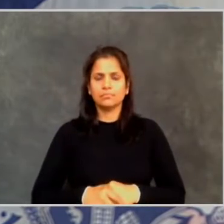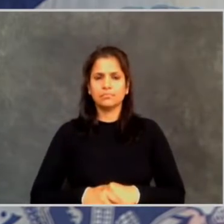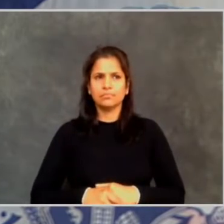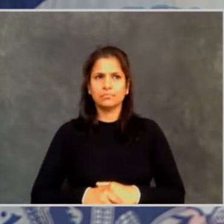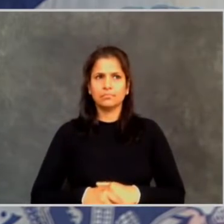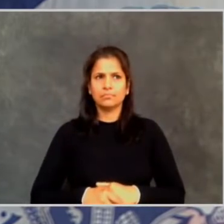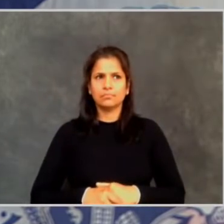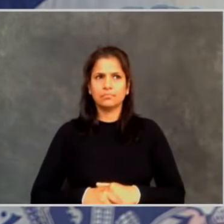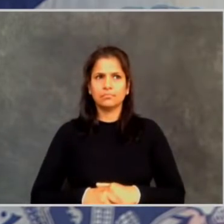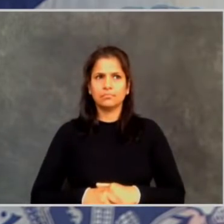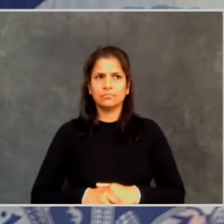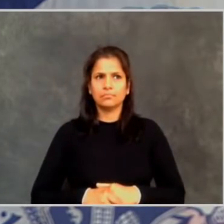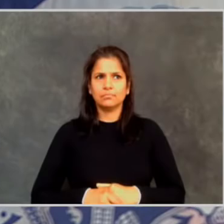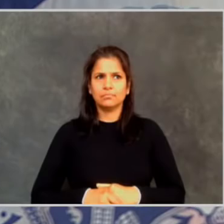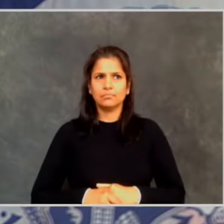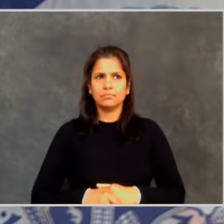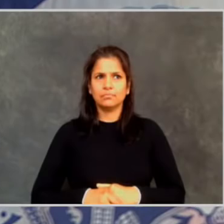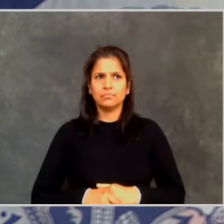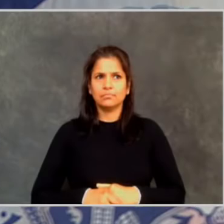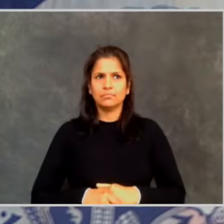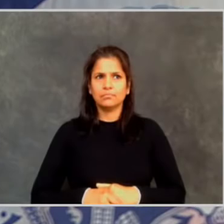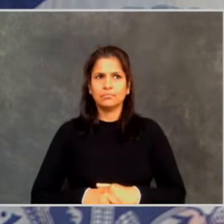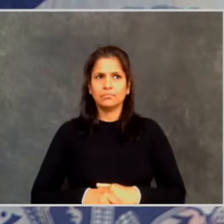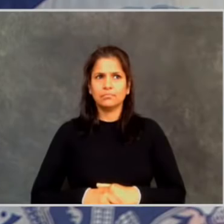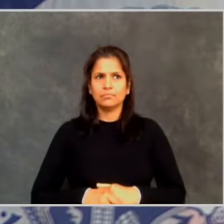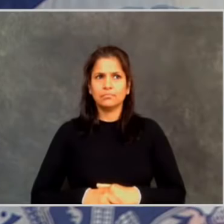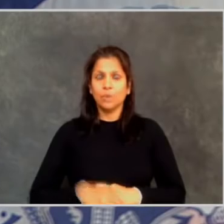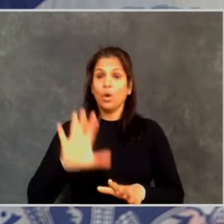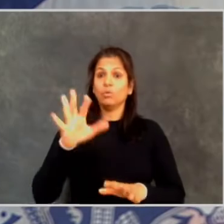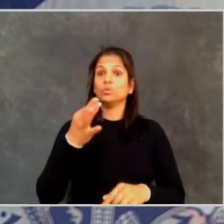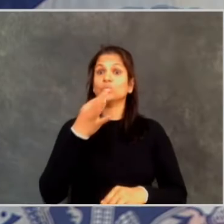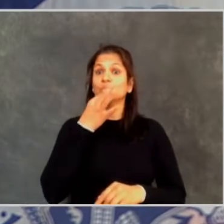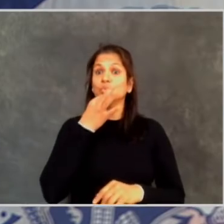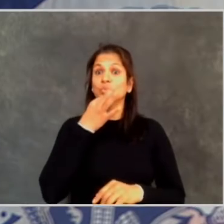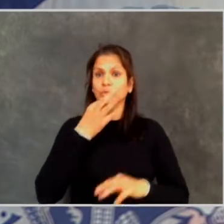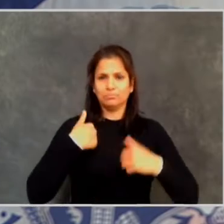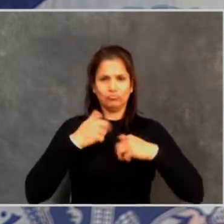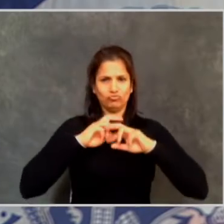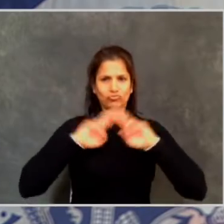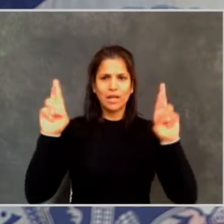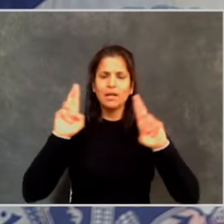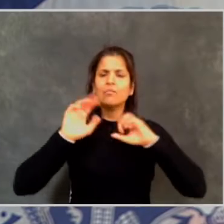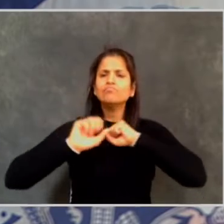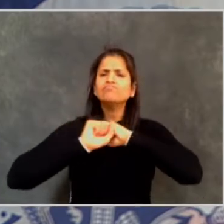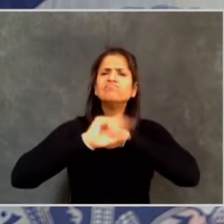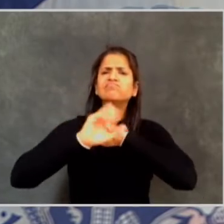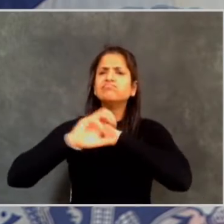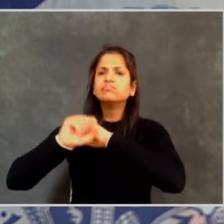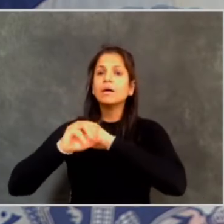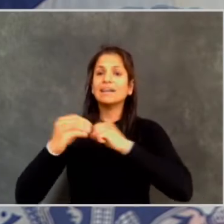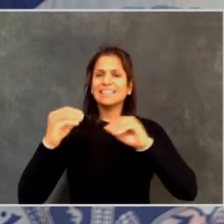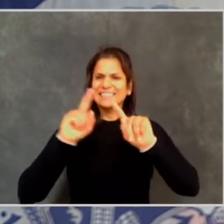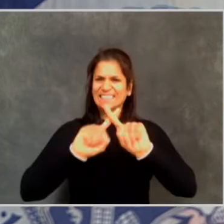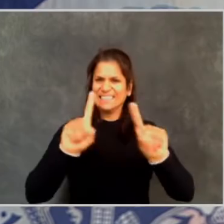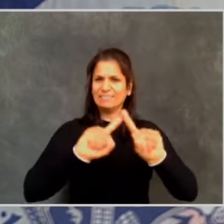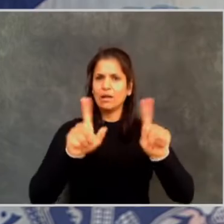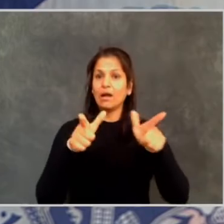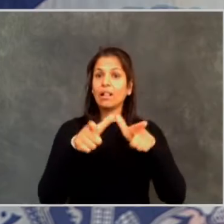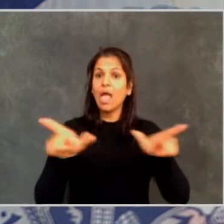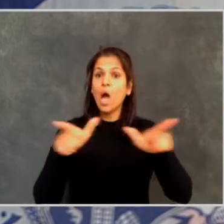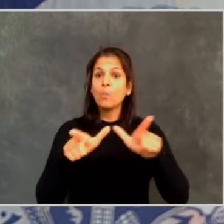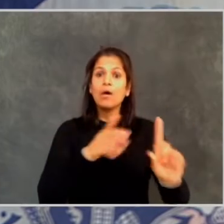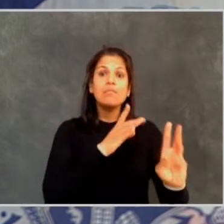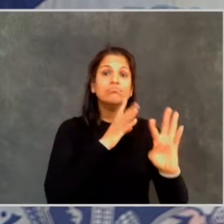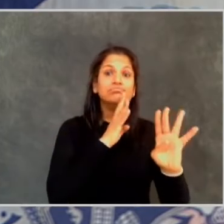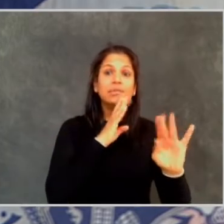new, and we have to figure out, again, a way very quickly to work with the community-based clinics and to figure out how